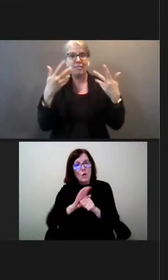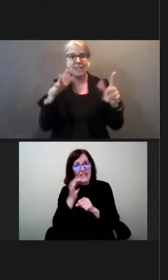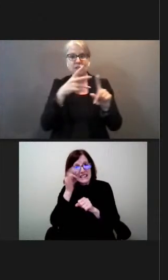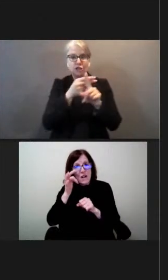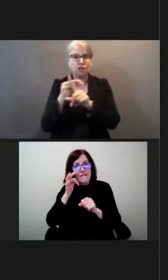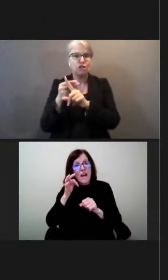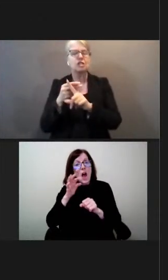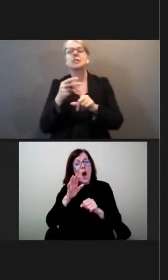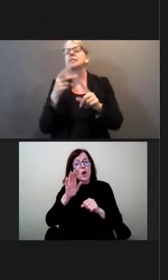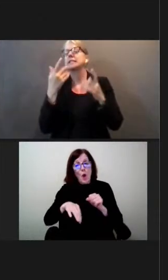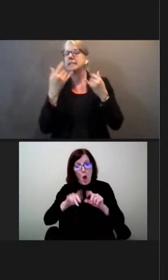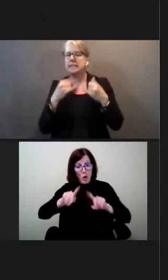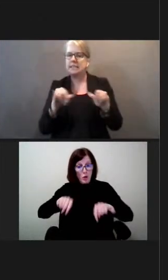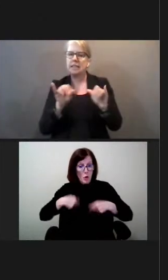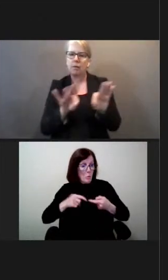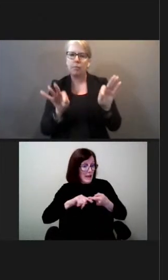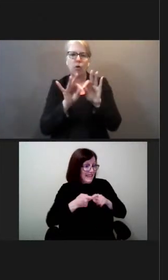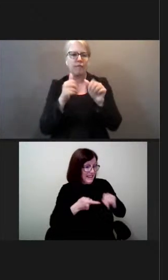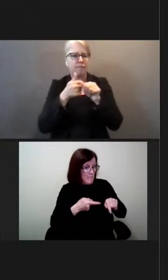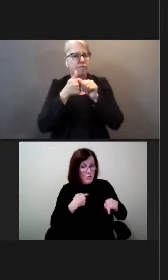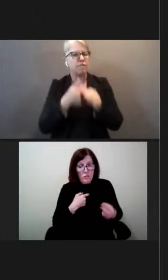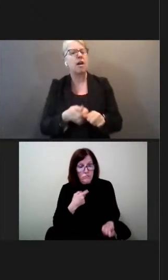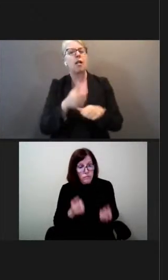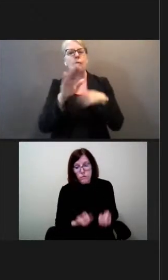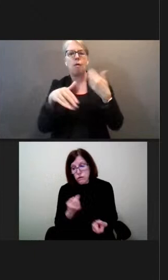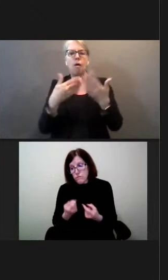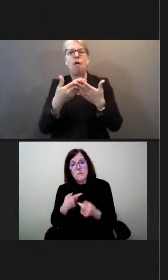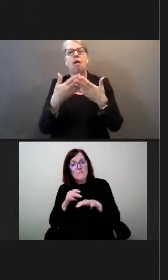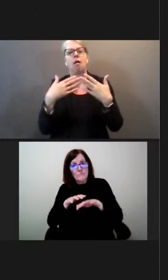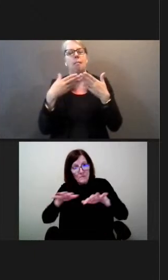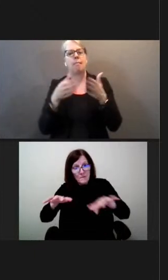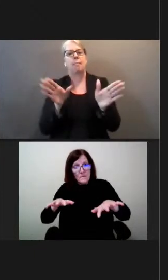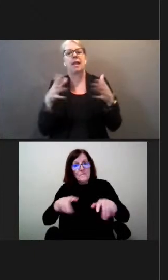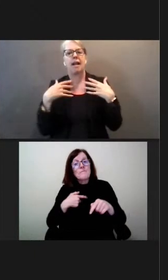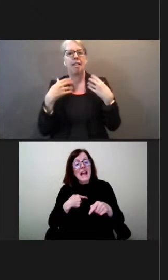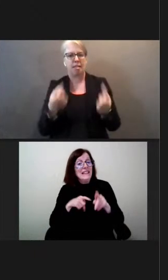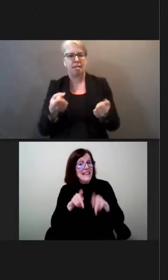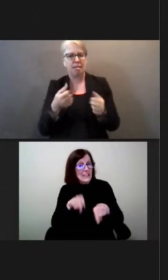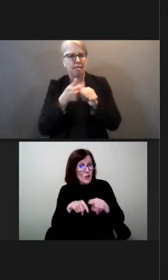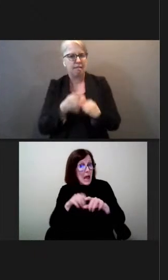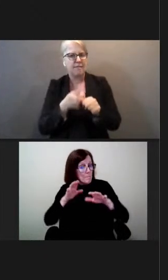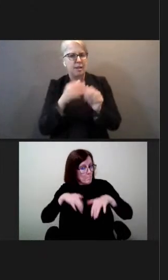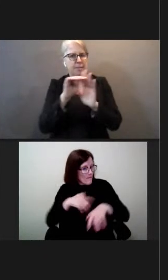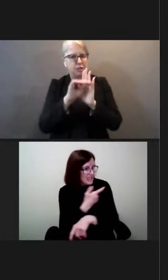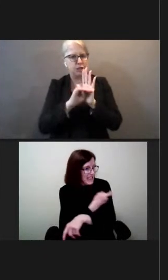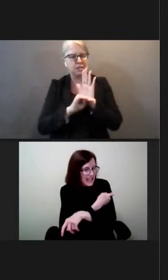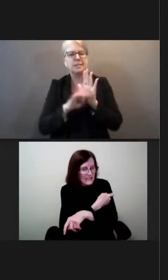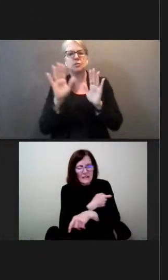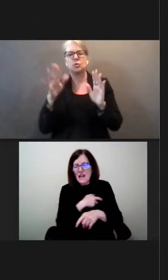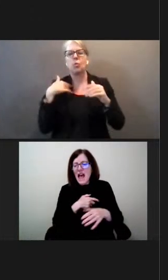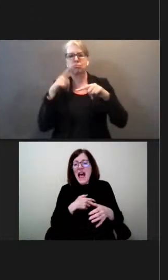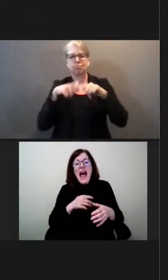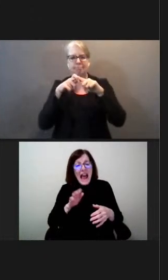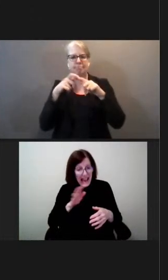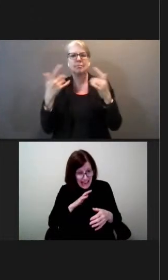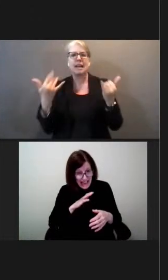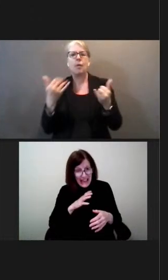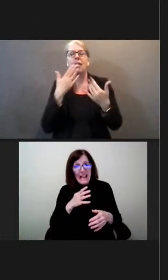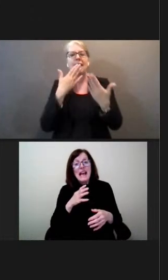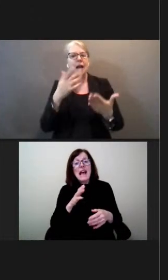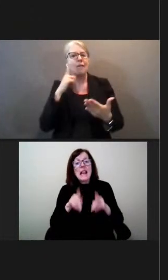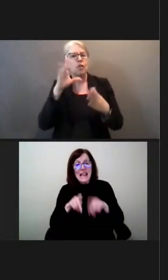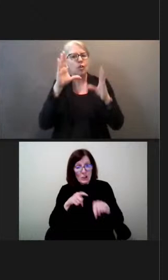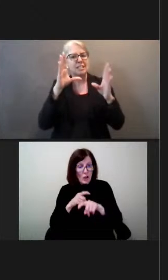continue following all of the public health measures. So I'm going to stop here now. Thank you for attention. I look forward to